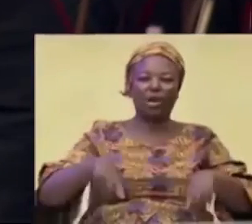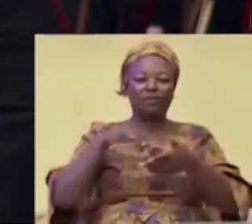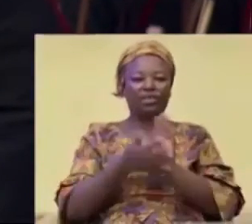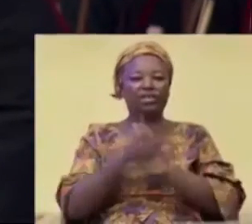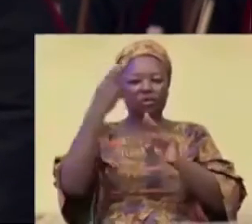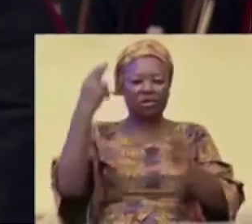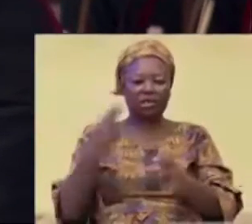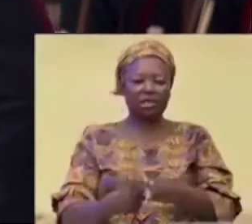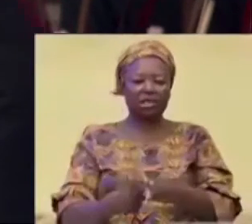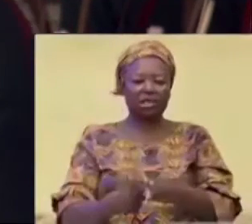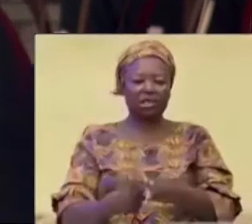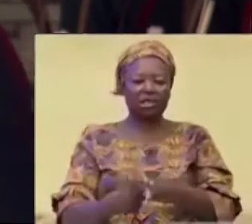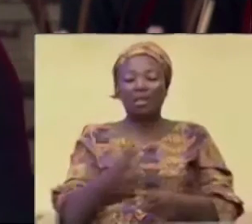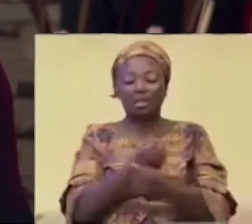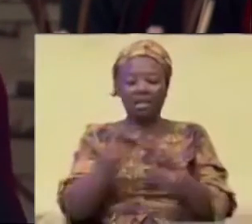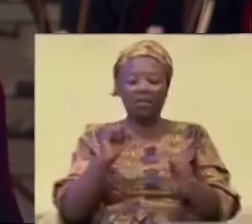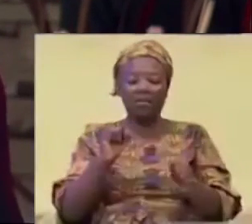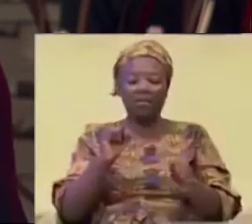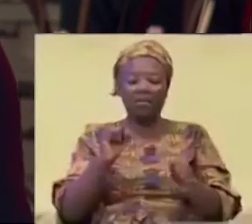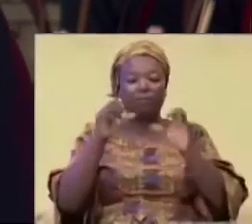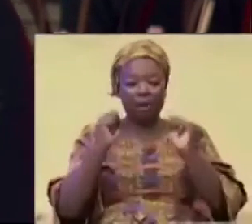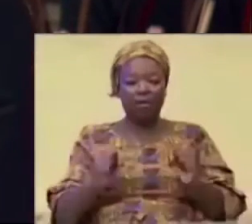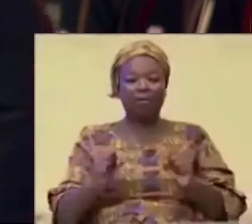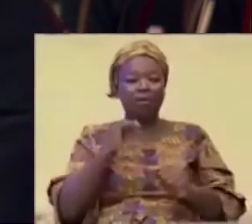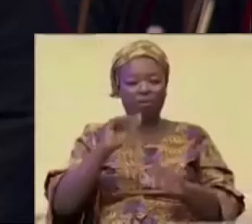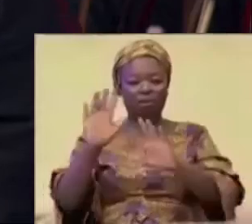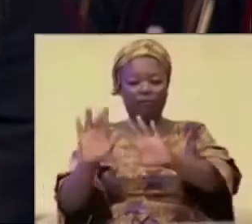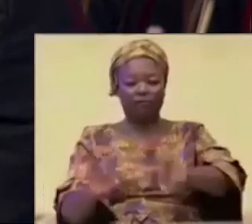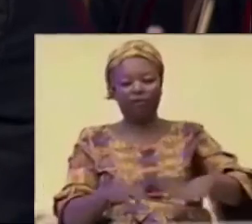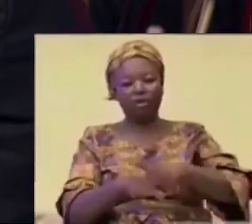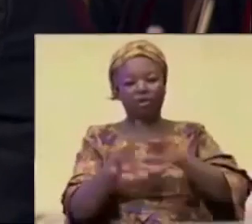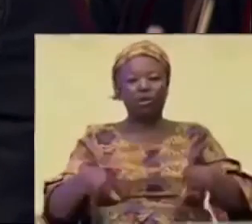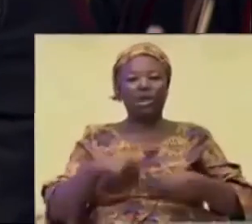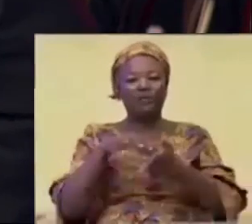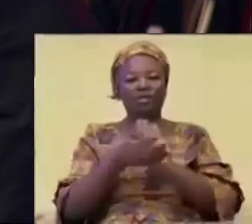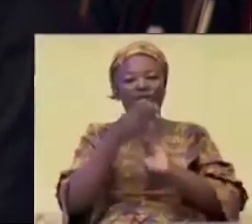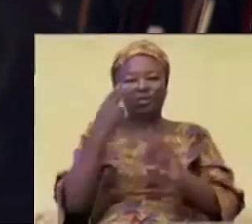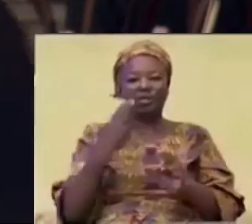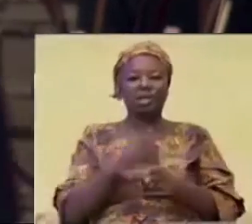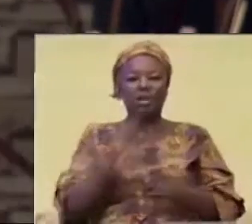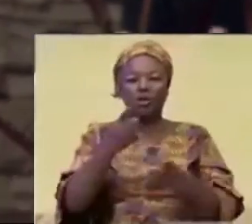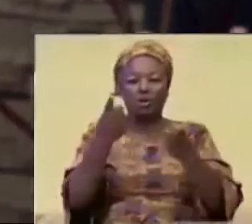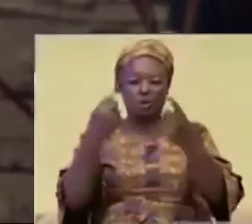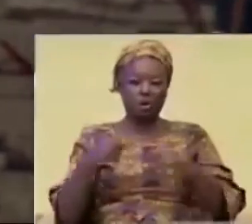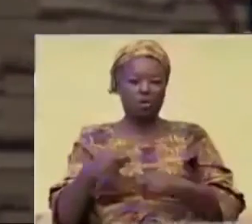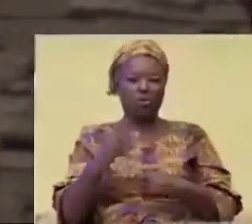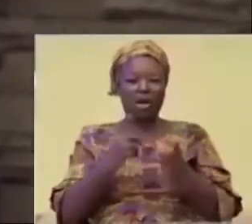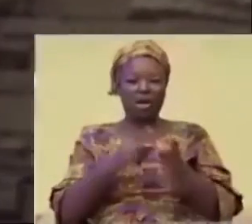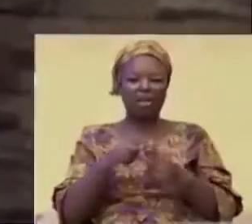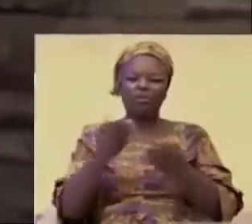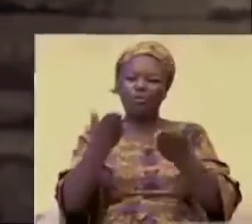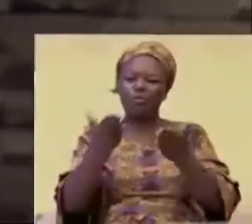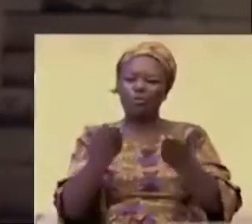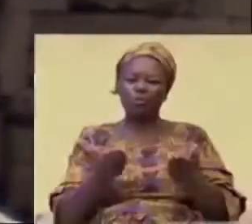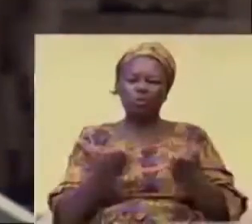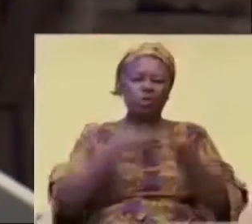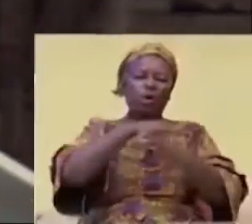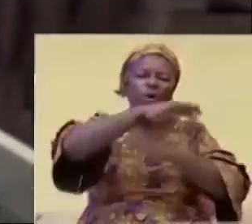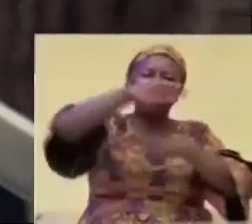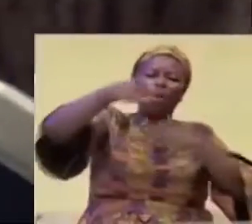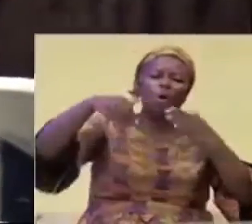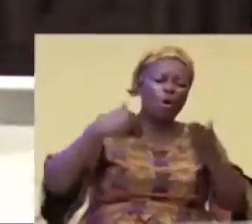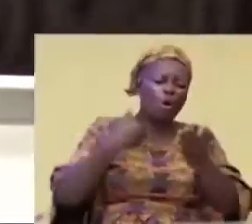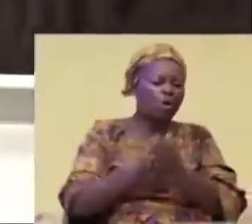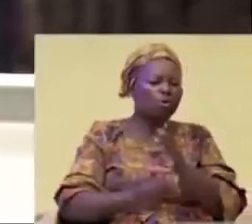life. The saving virtue will flow into your life. You come and you